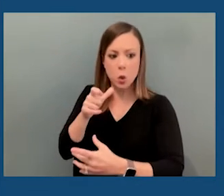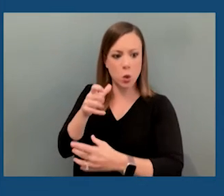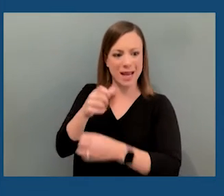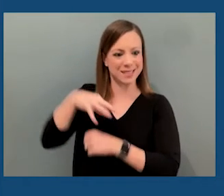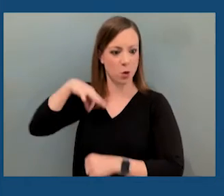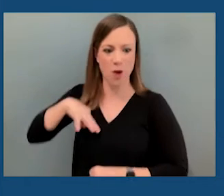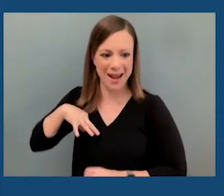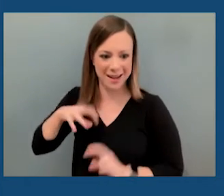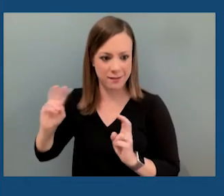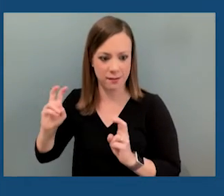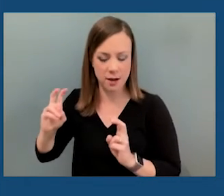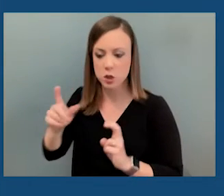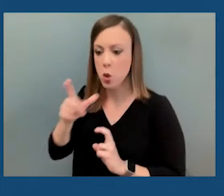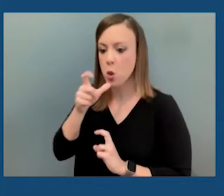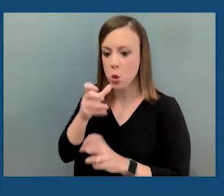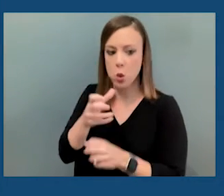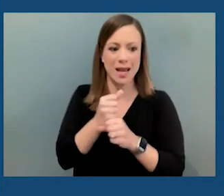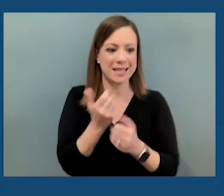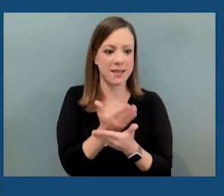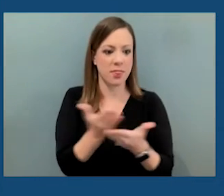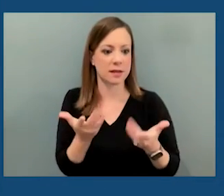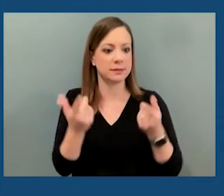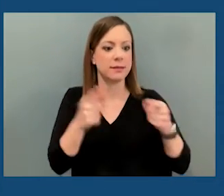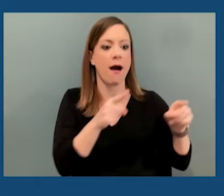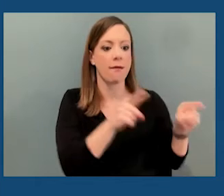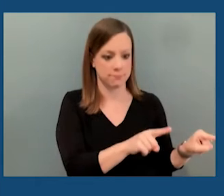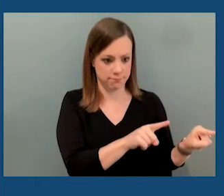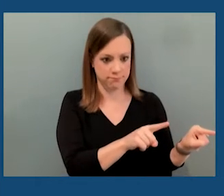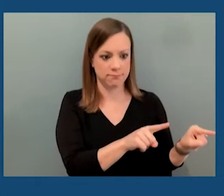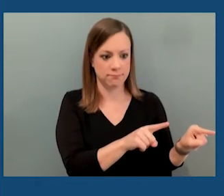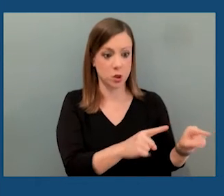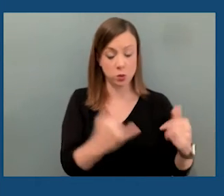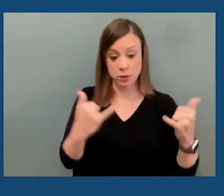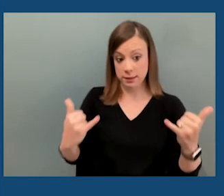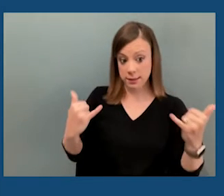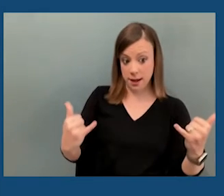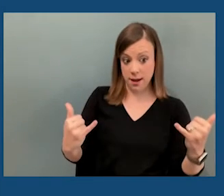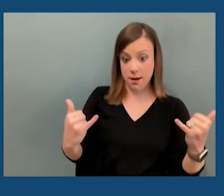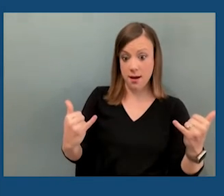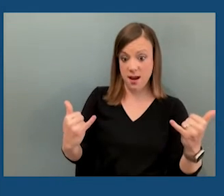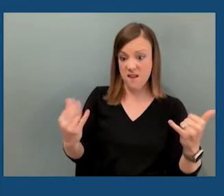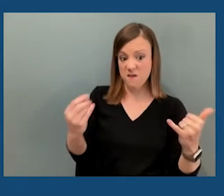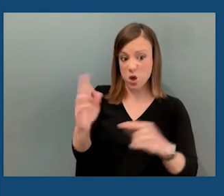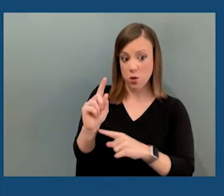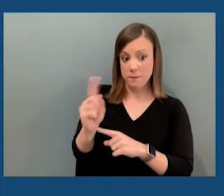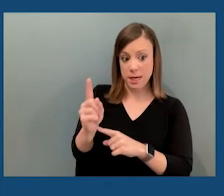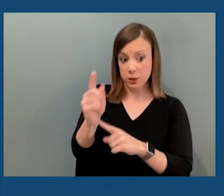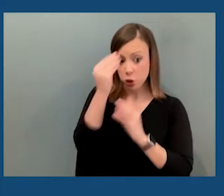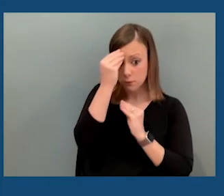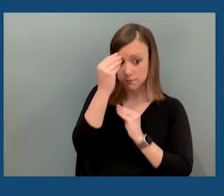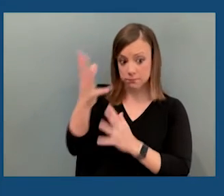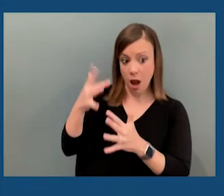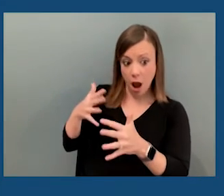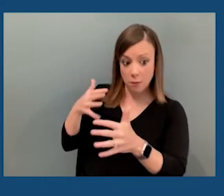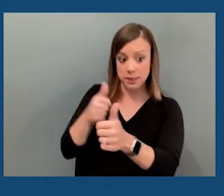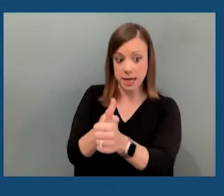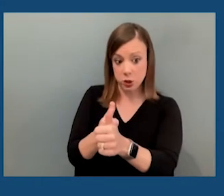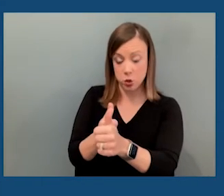done. Just get things done. So today I'm going to take a few minutes to update you on some of our progress, the past, but I